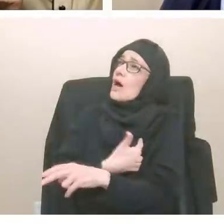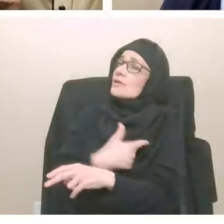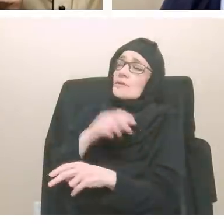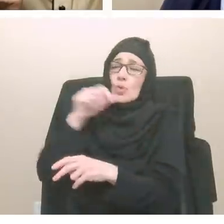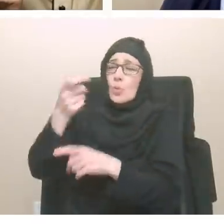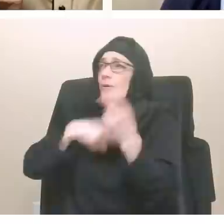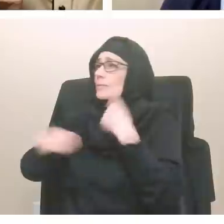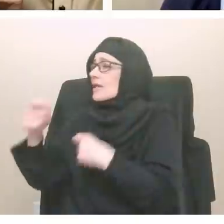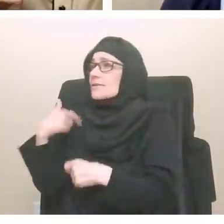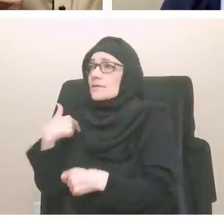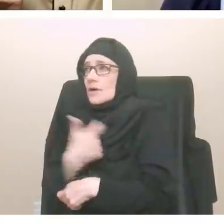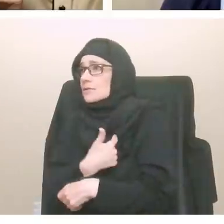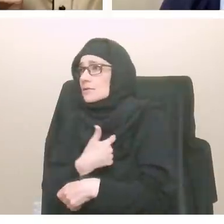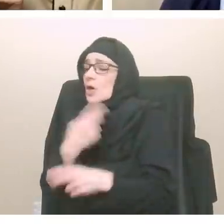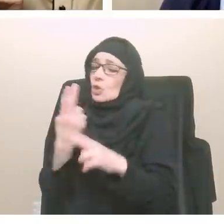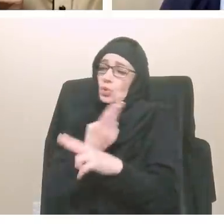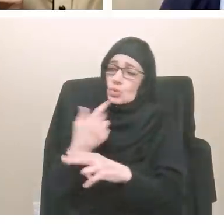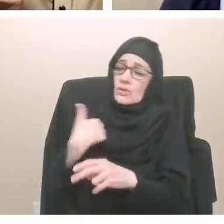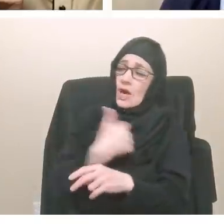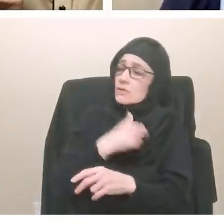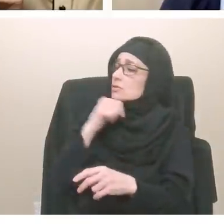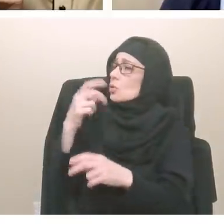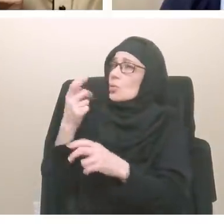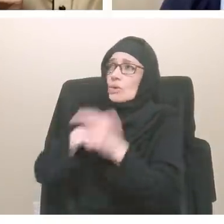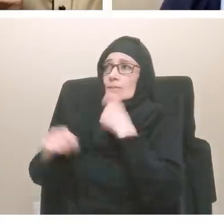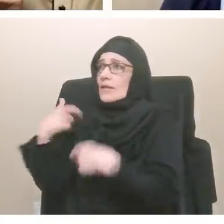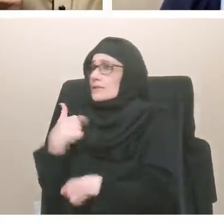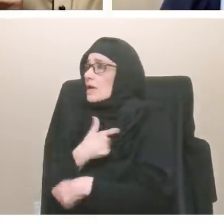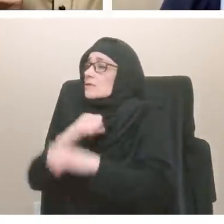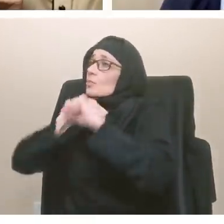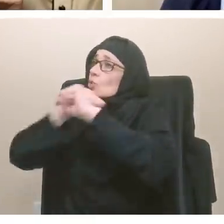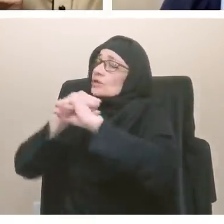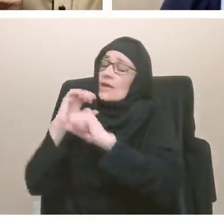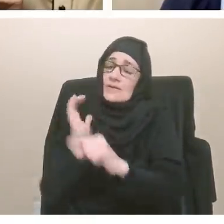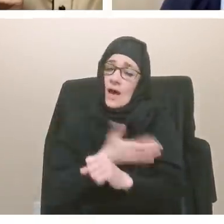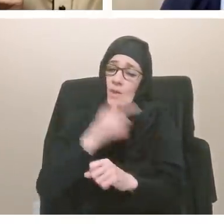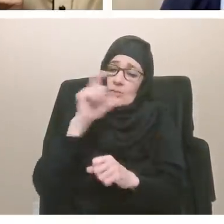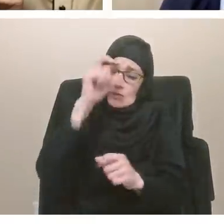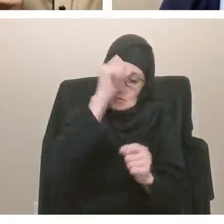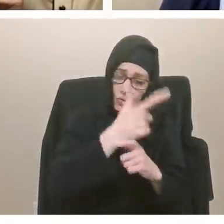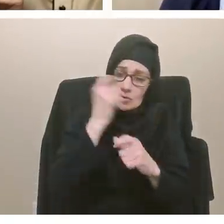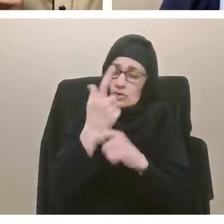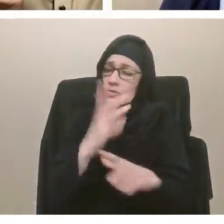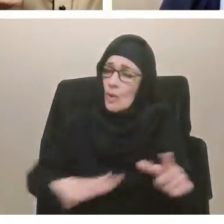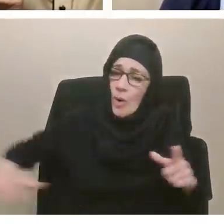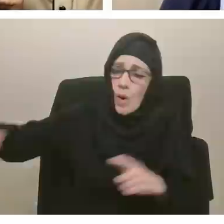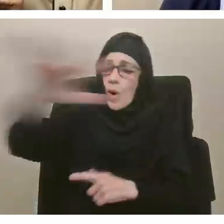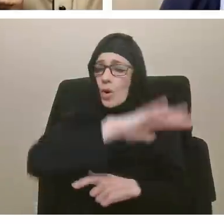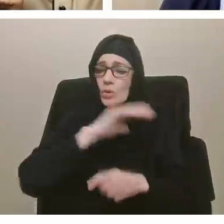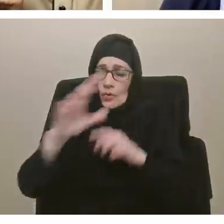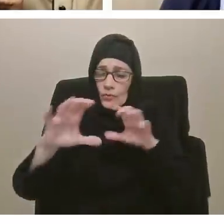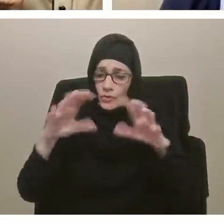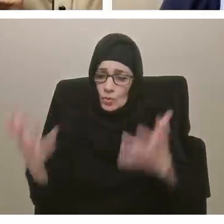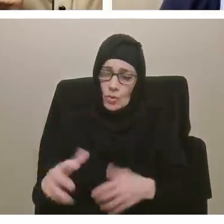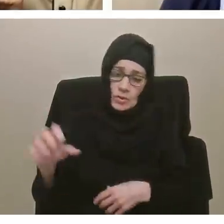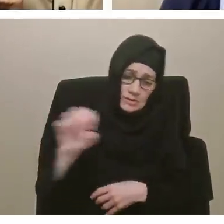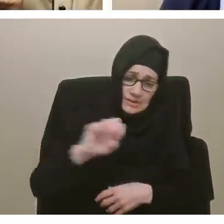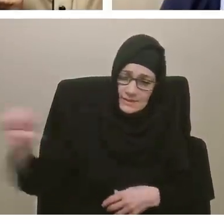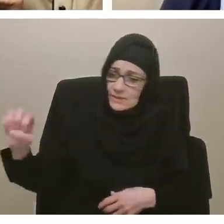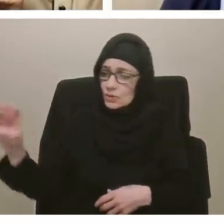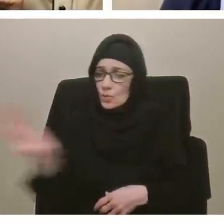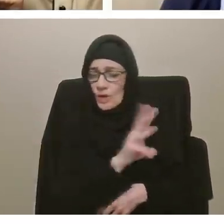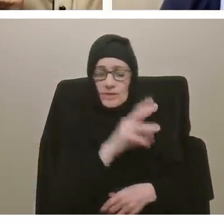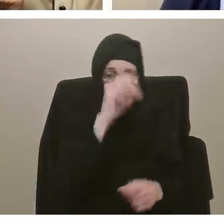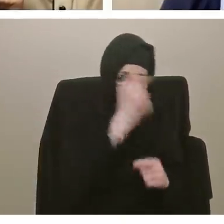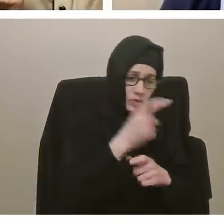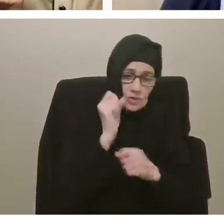us, use us and do not replace us. Protect our brothers and sisters across the world, east to west, that our Uyghur brothers and sisters, our brothers and sisters